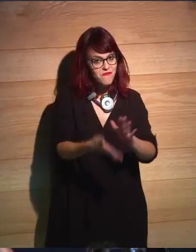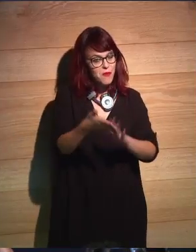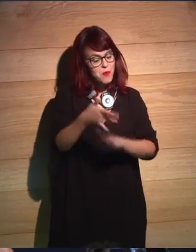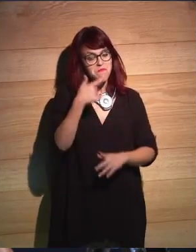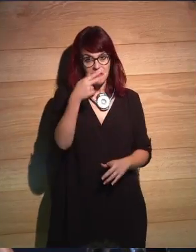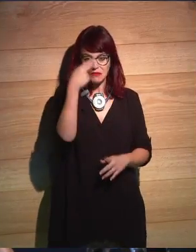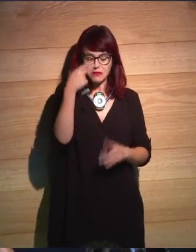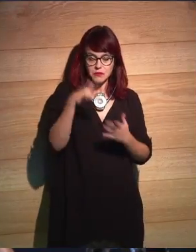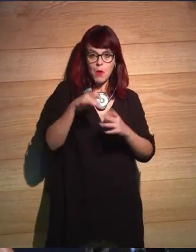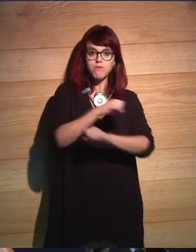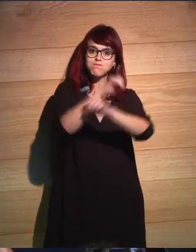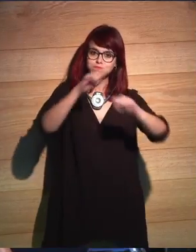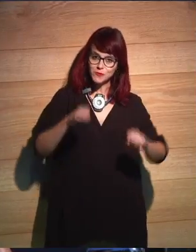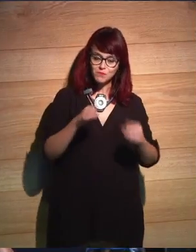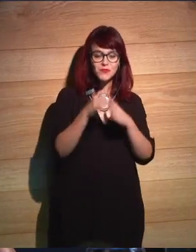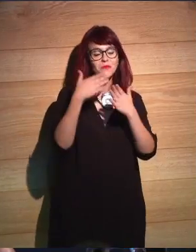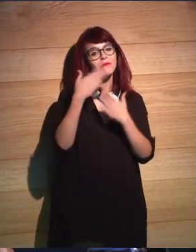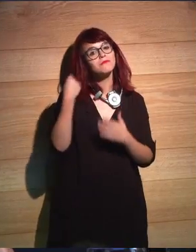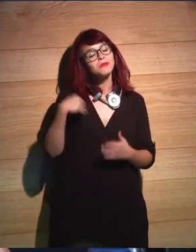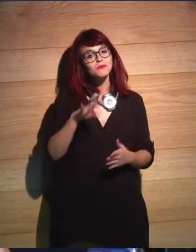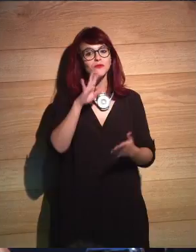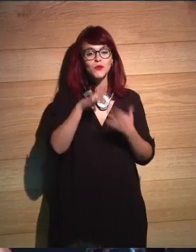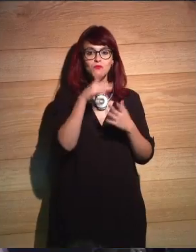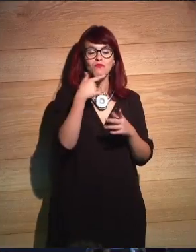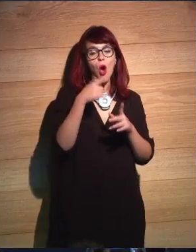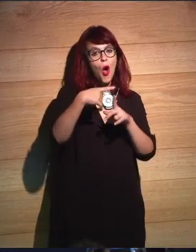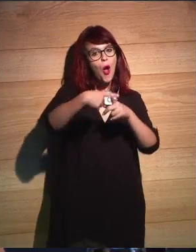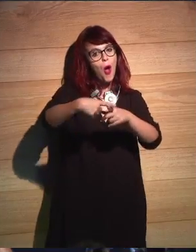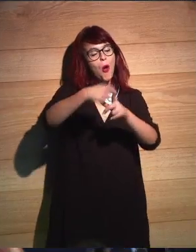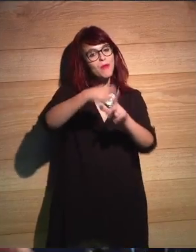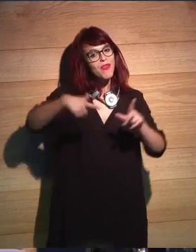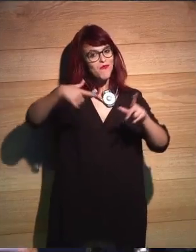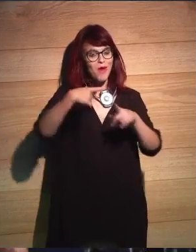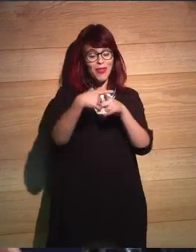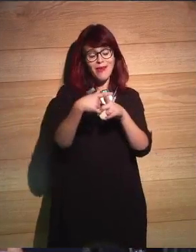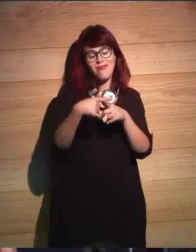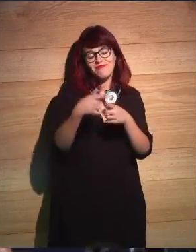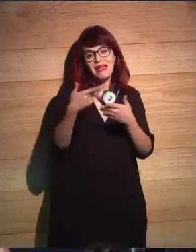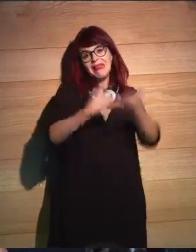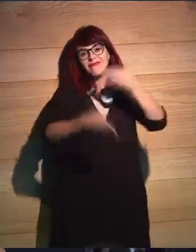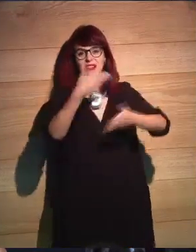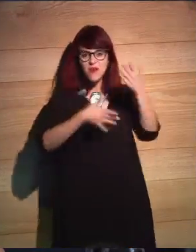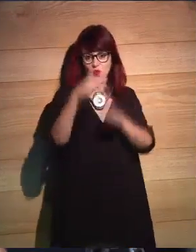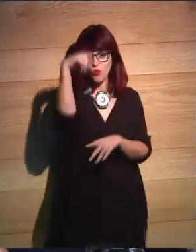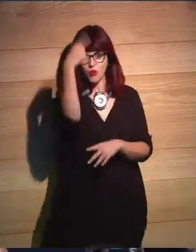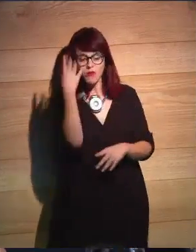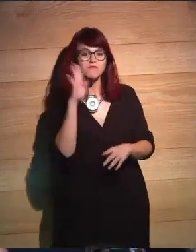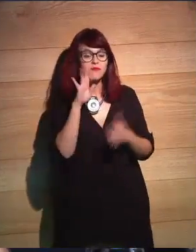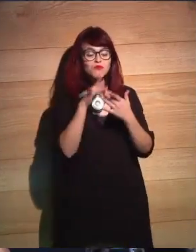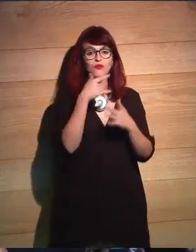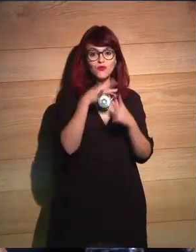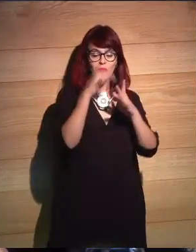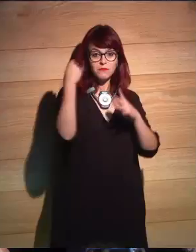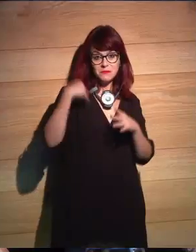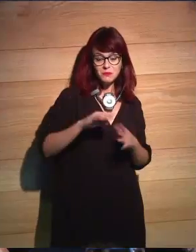becoming even better as the different editions go by. This platform for cultural exchange with